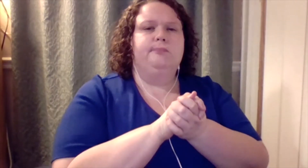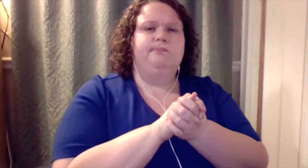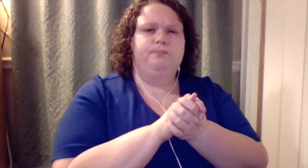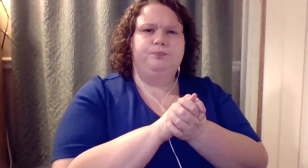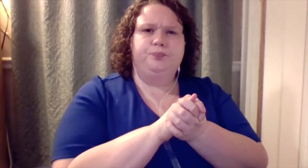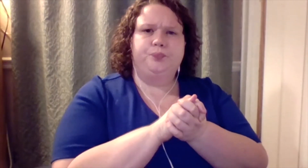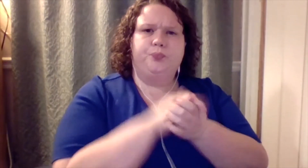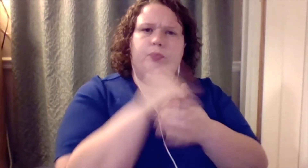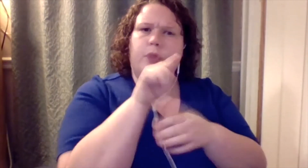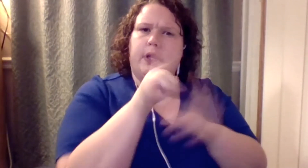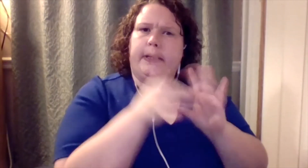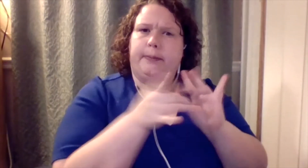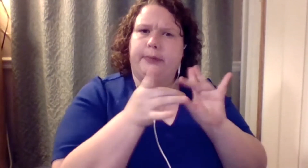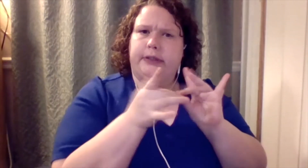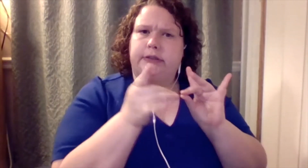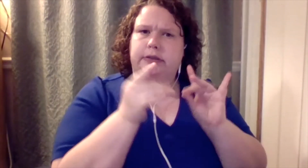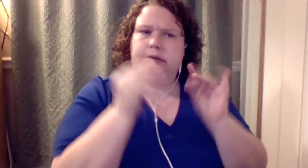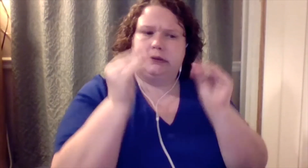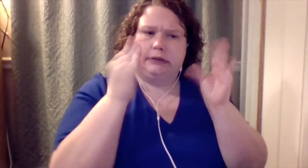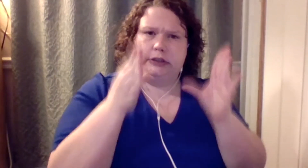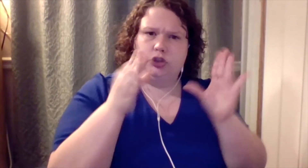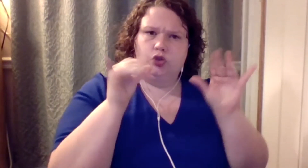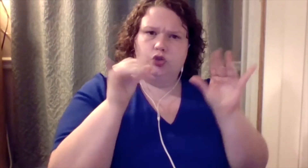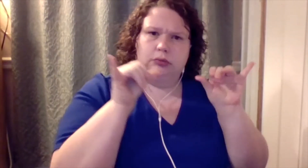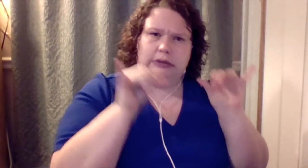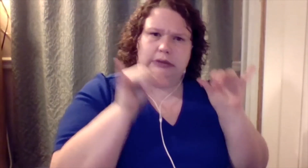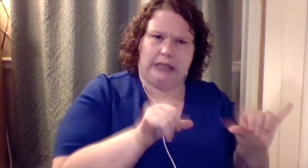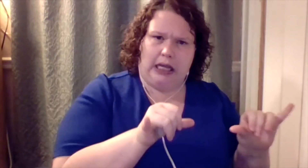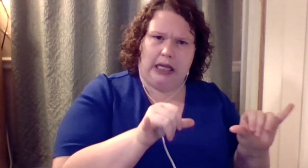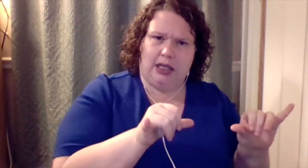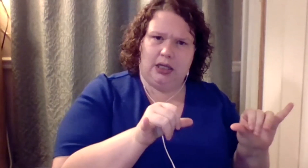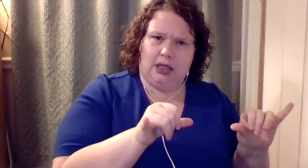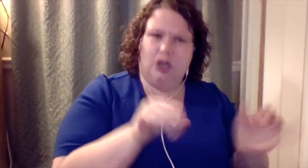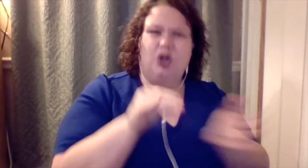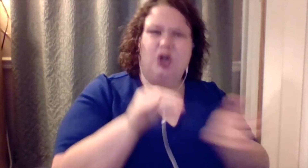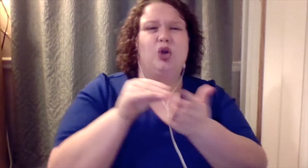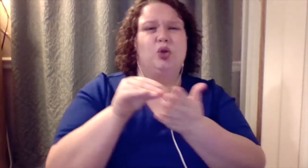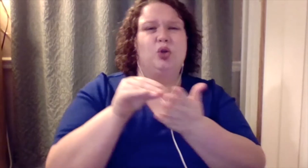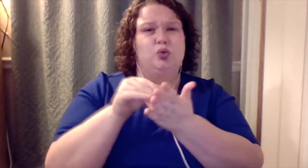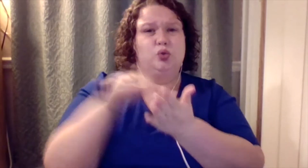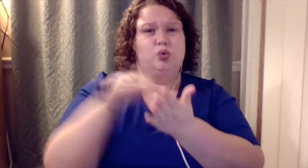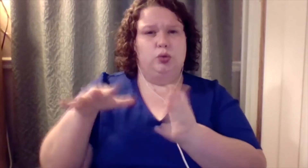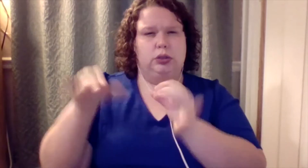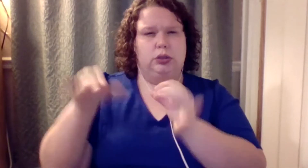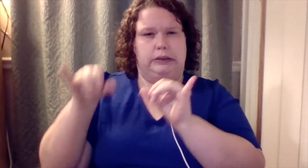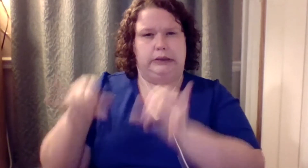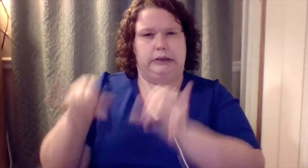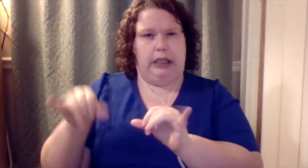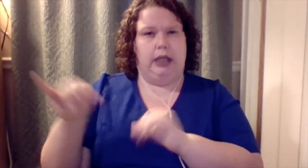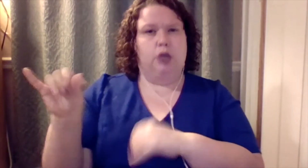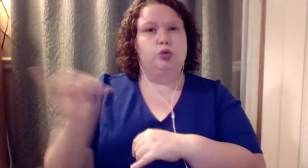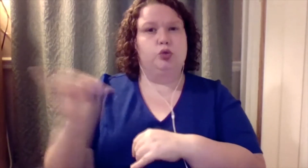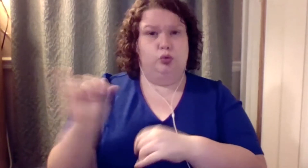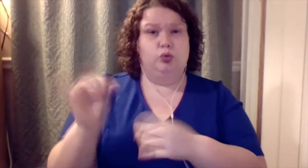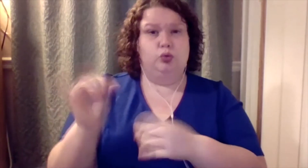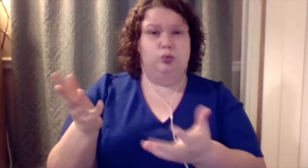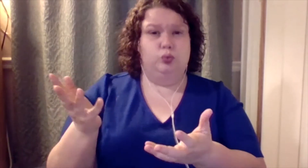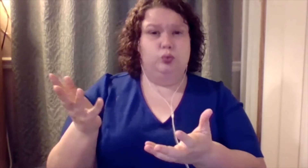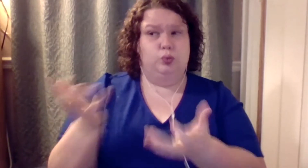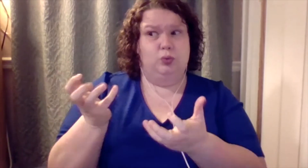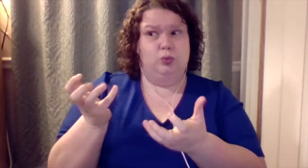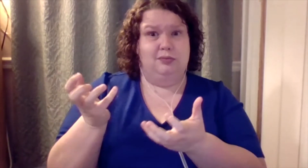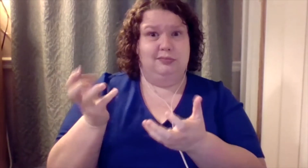retention. We really need to look at student retention as well. And there's no question that